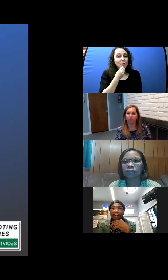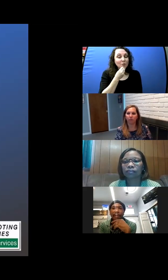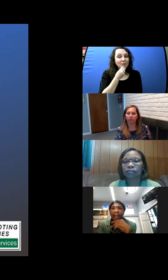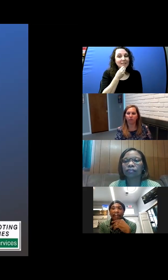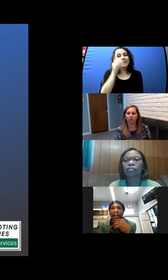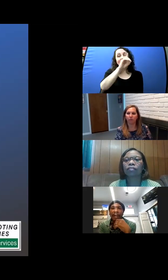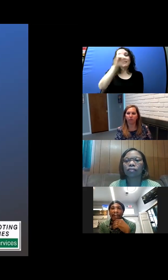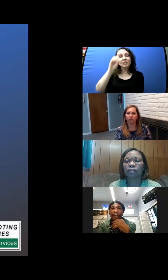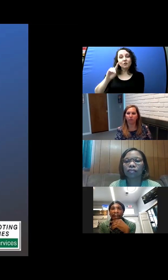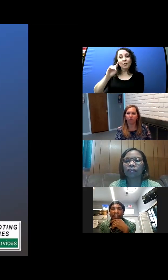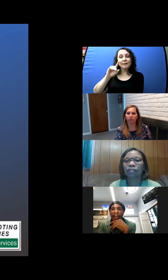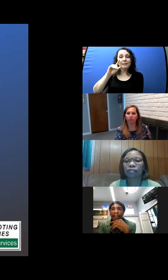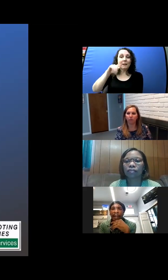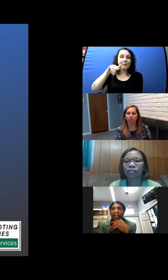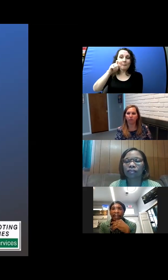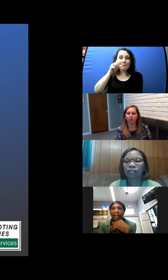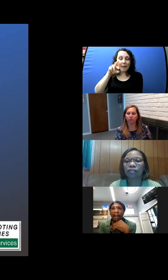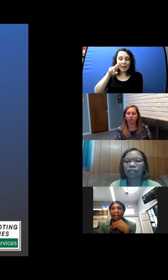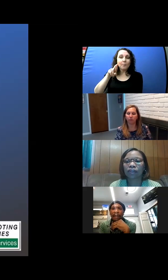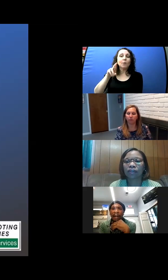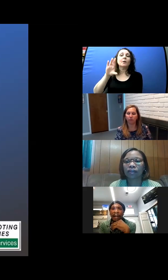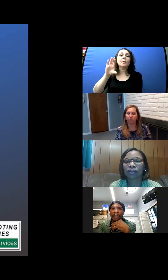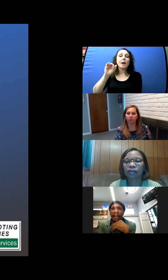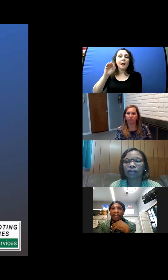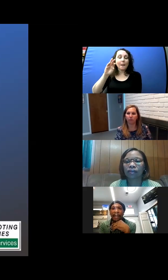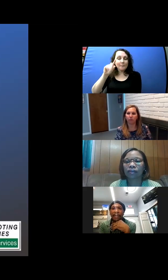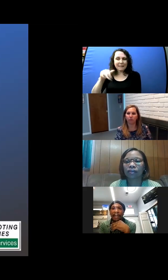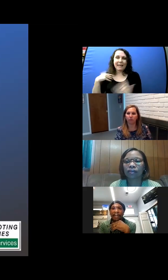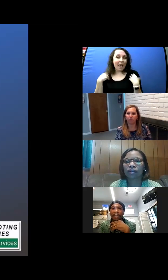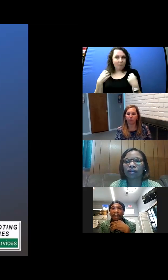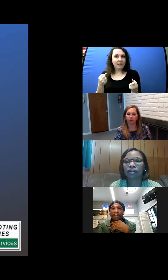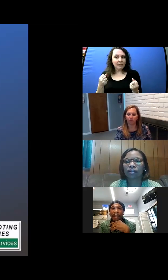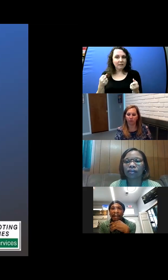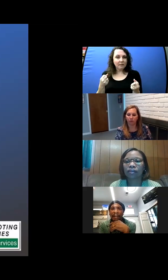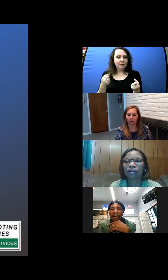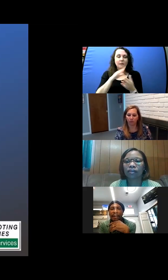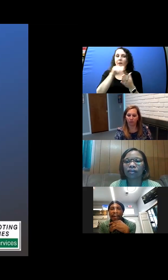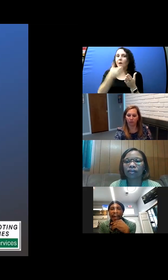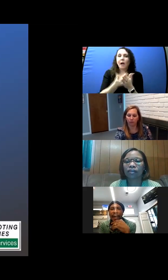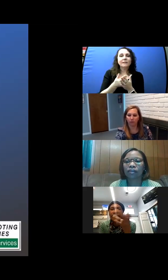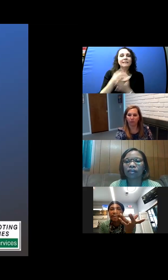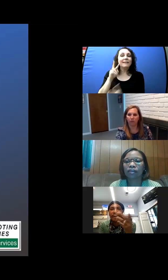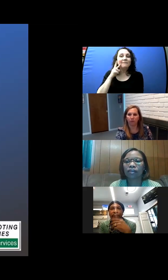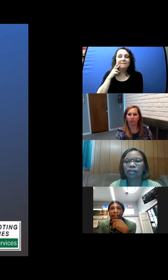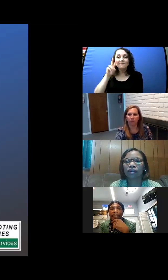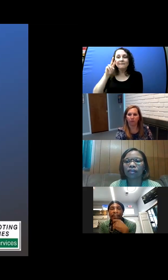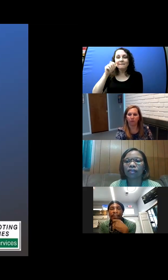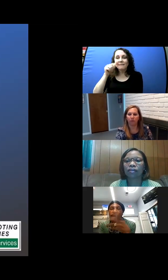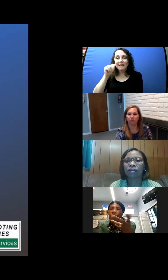Company. We're a healthy first restaurant. We start off everything in the restaurant starts off vegan, and